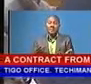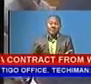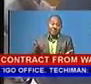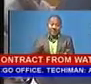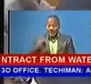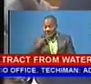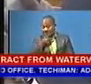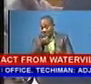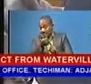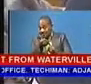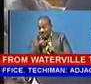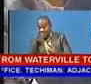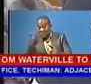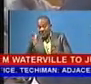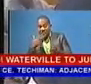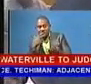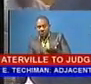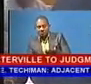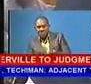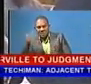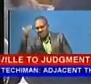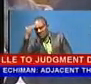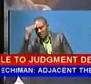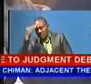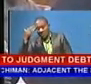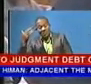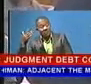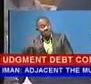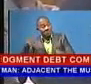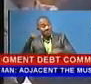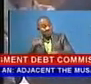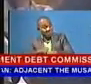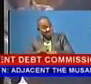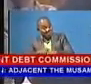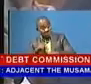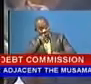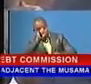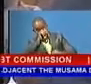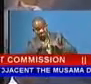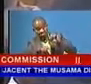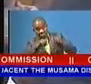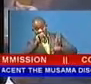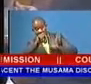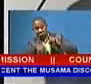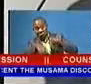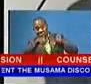witness's own testimony, he had knowledge of at the time that he was